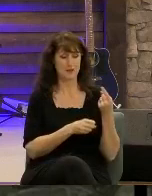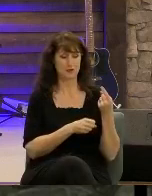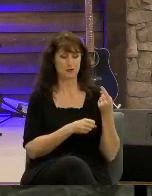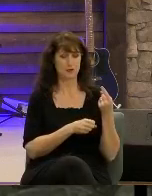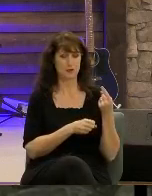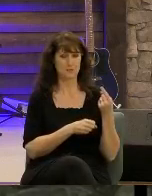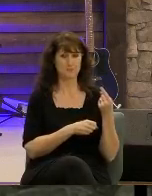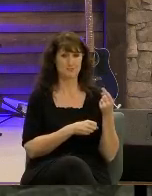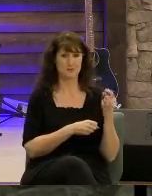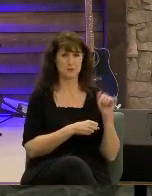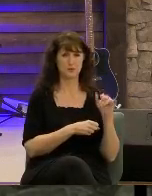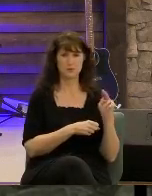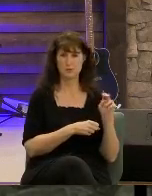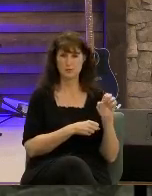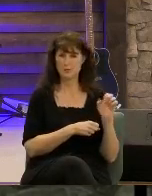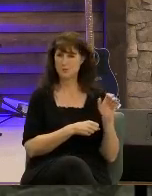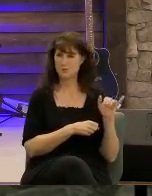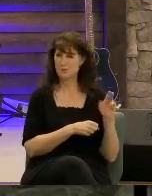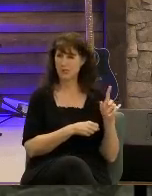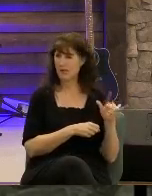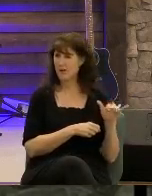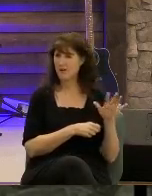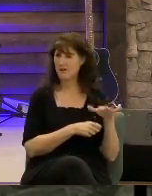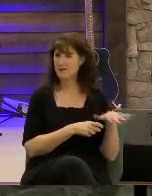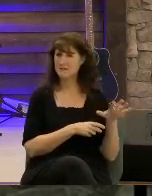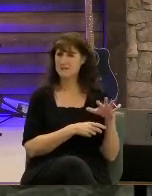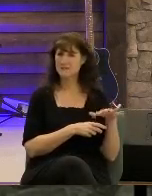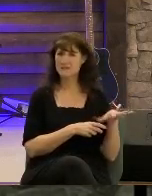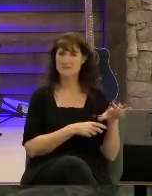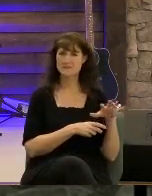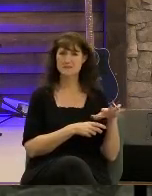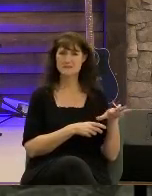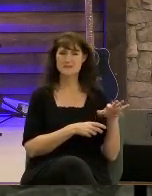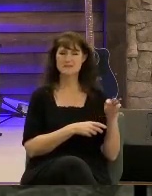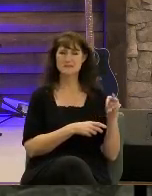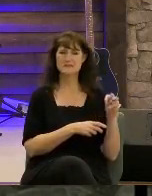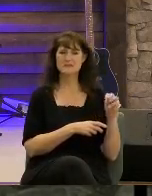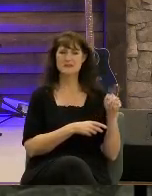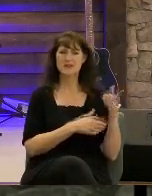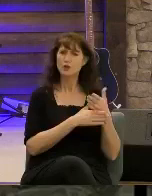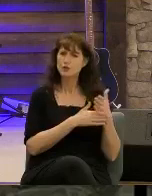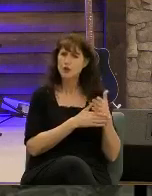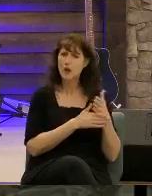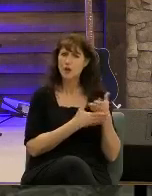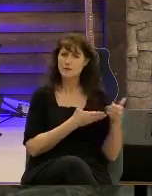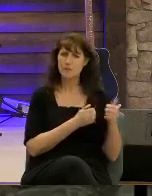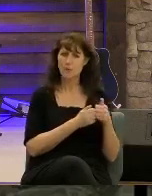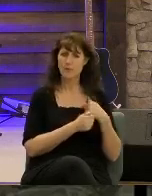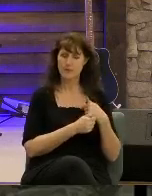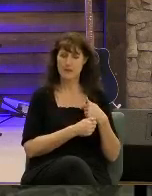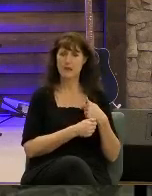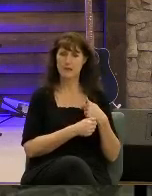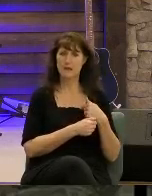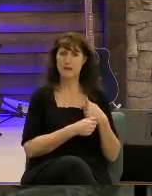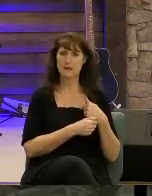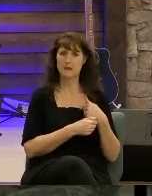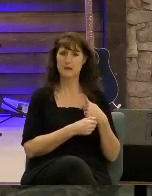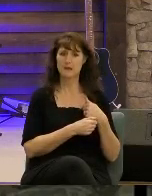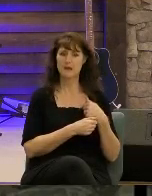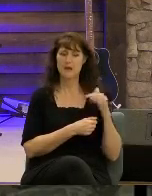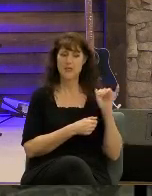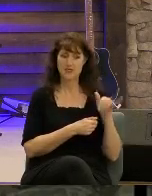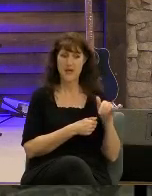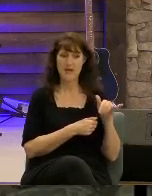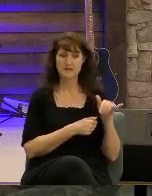remember, June, July, I don't know. He shared something with me. He shared that